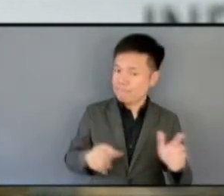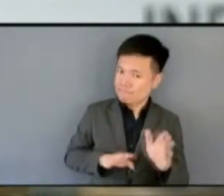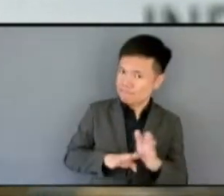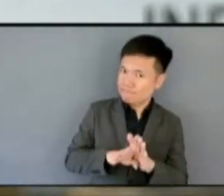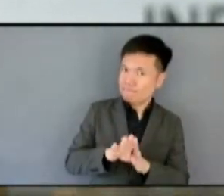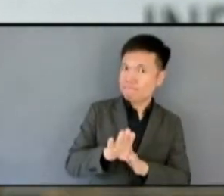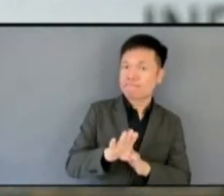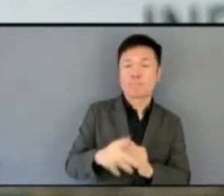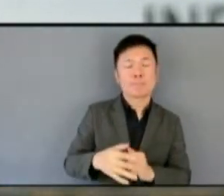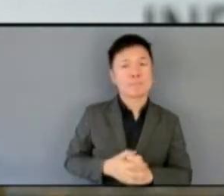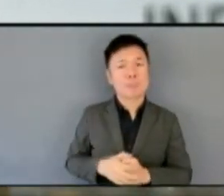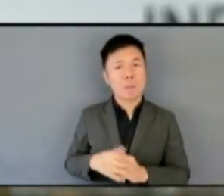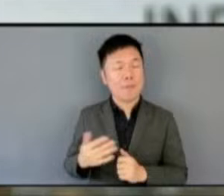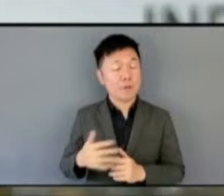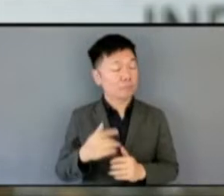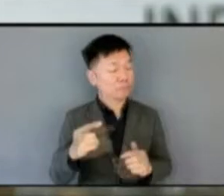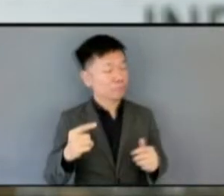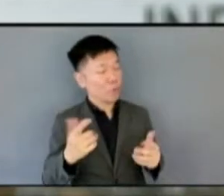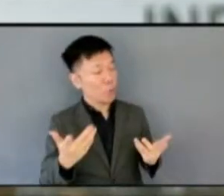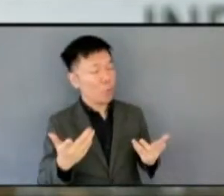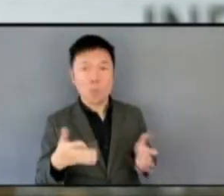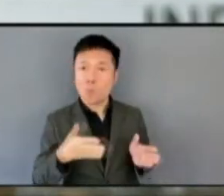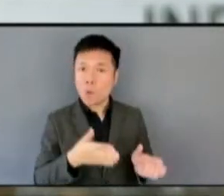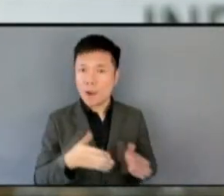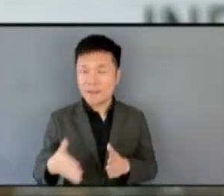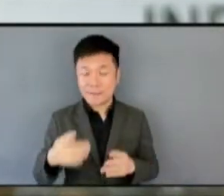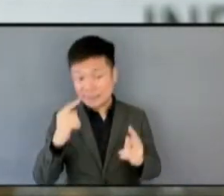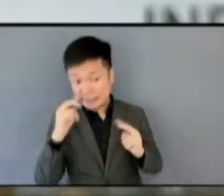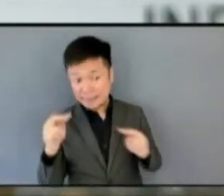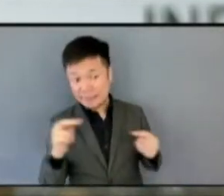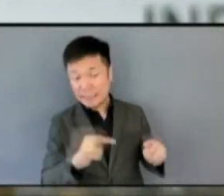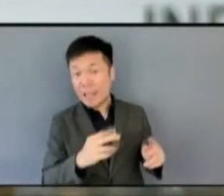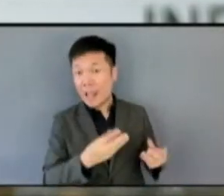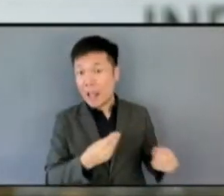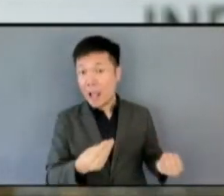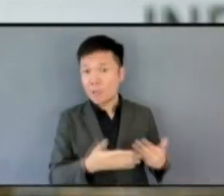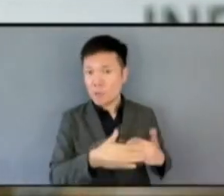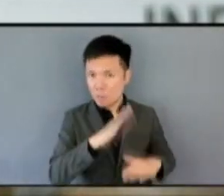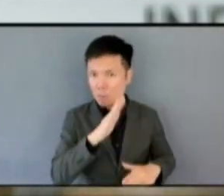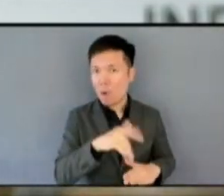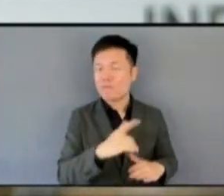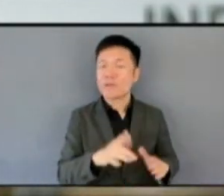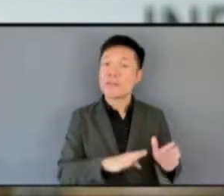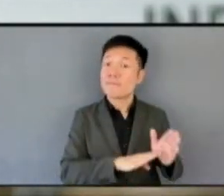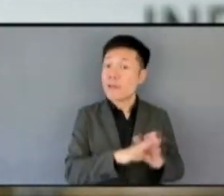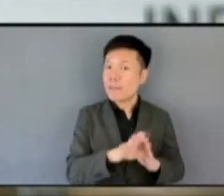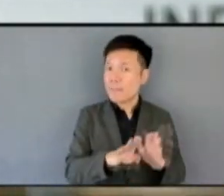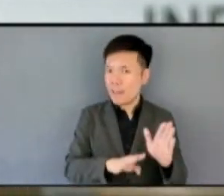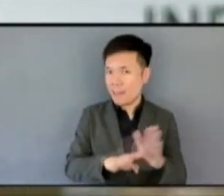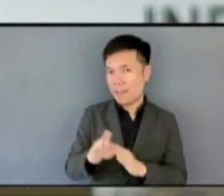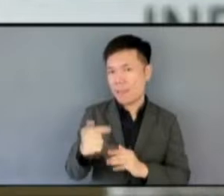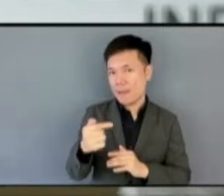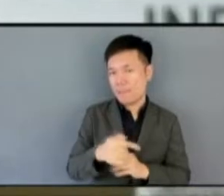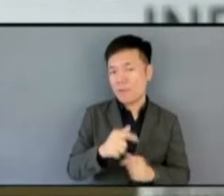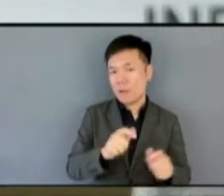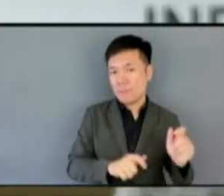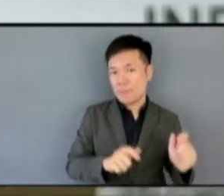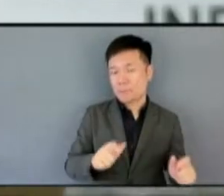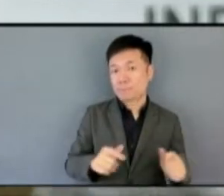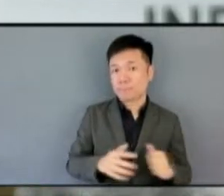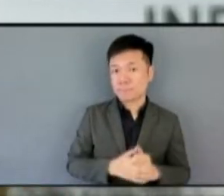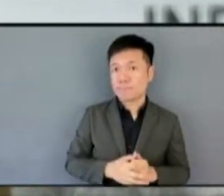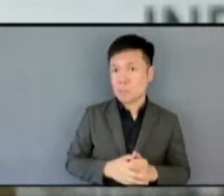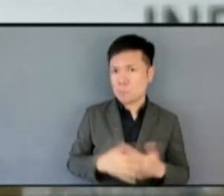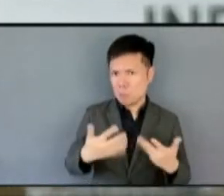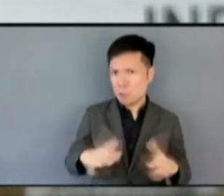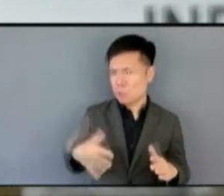multi-pronged approach to address the issues that hidden included growth and development, which has yielded positive result in the past few